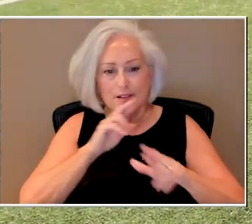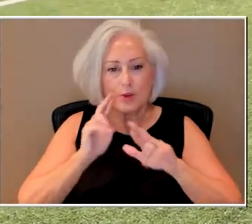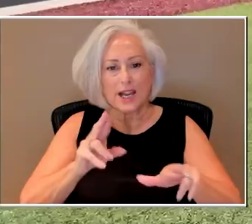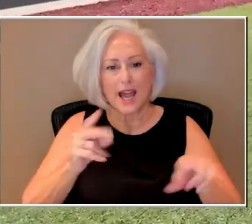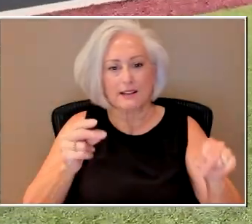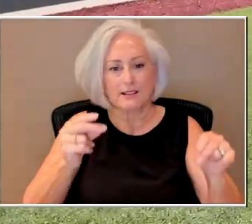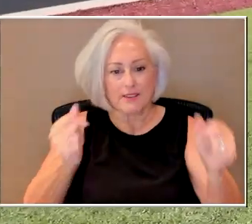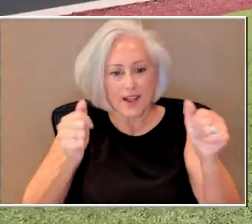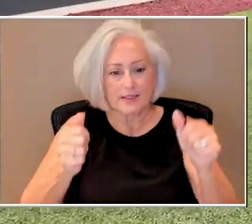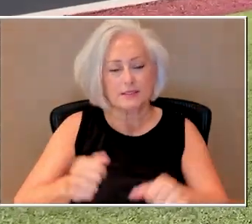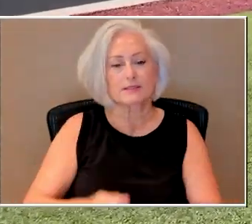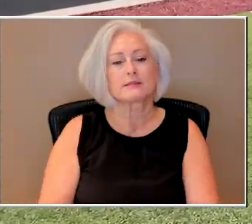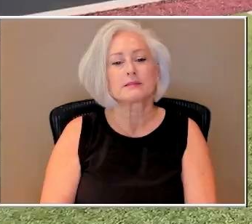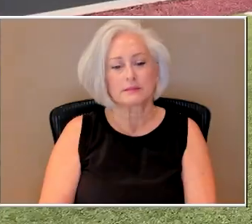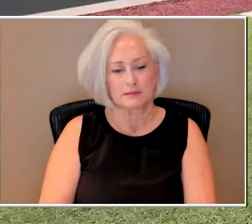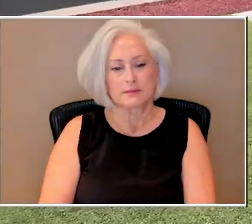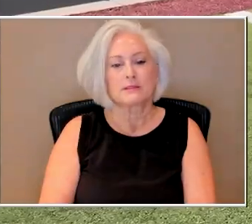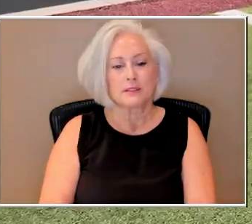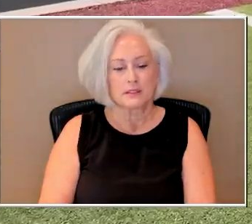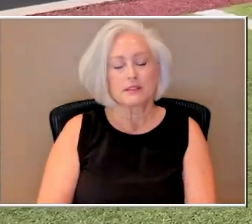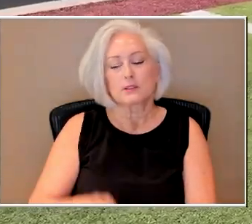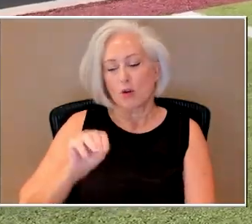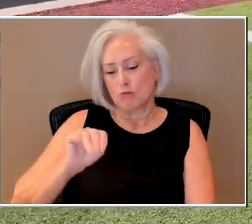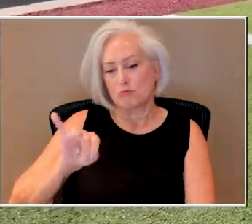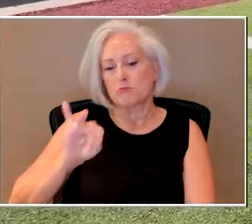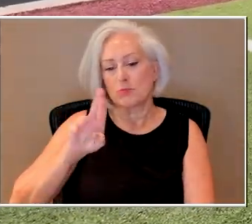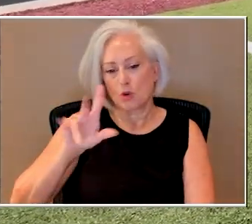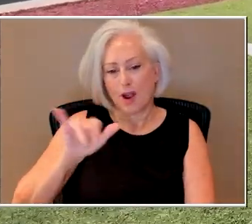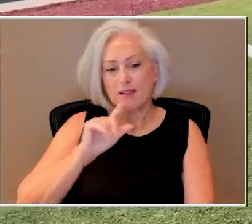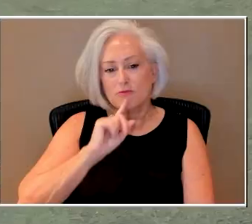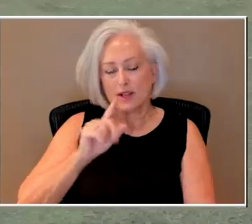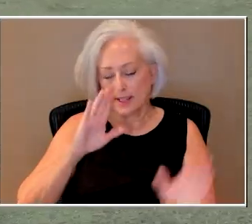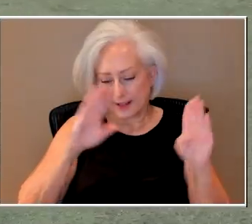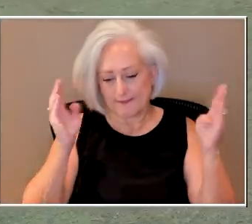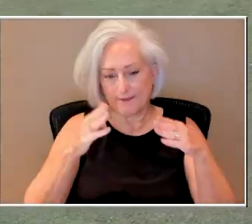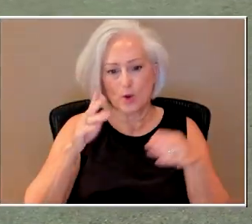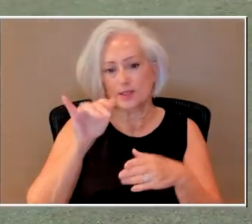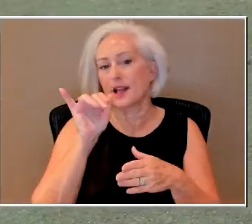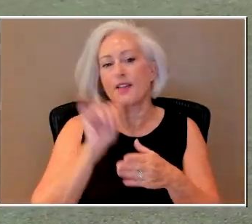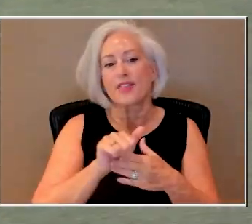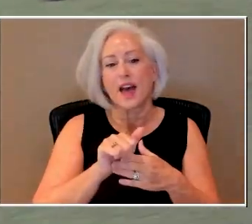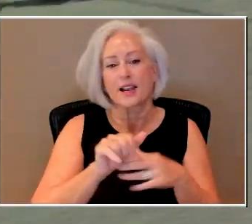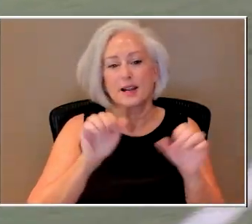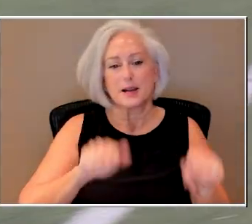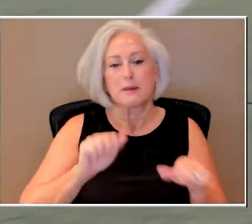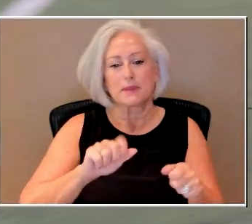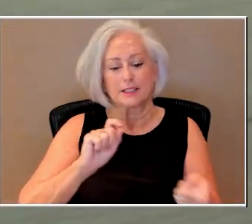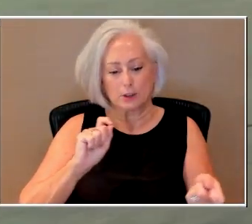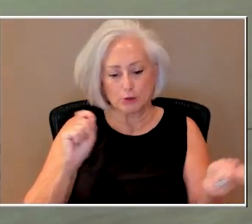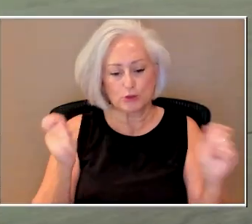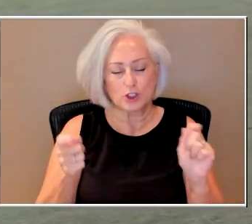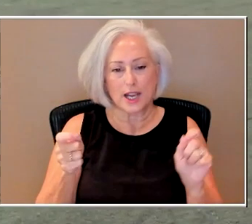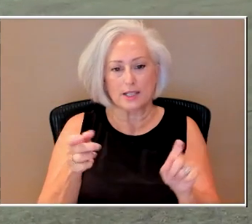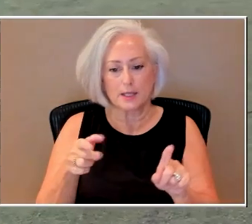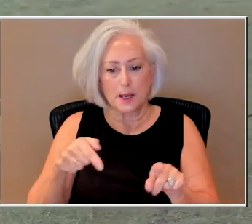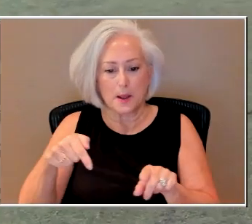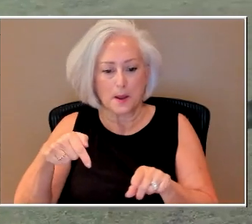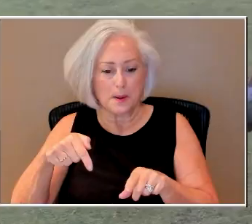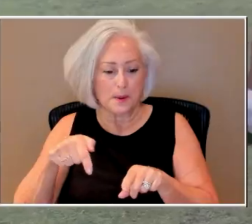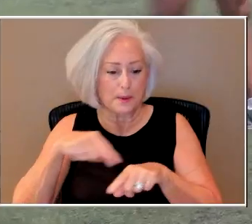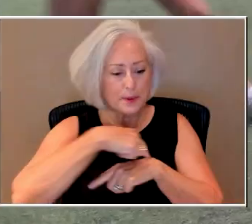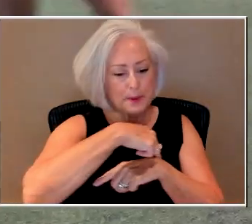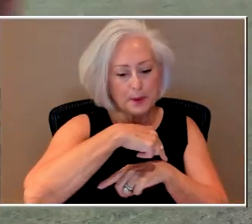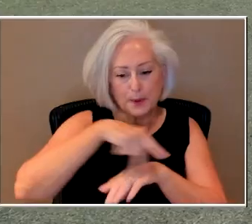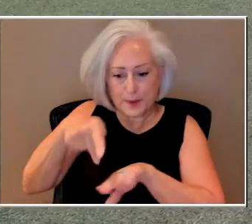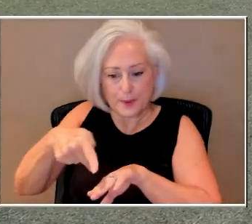what Mariah's really been focused on with Layla, is just being able to change the direction in which she's asking Layla to